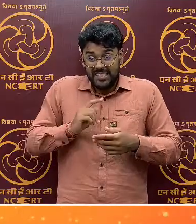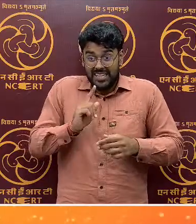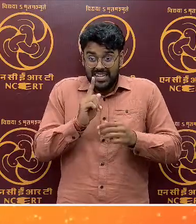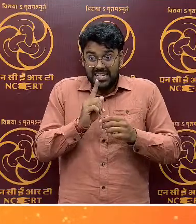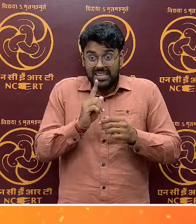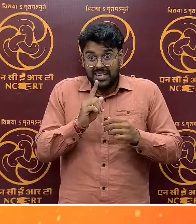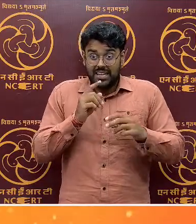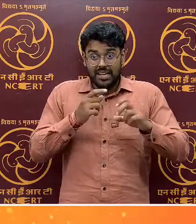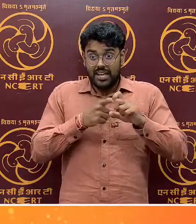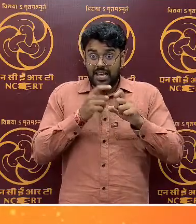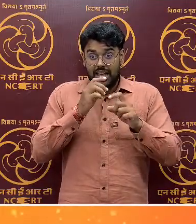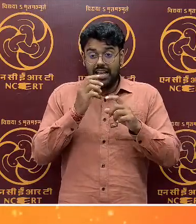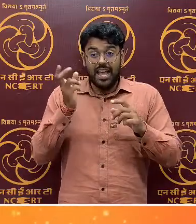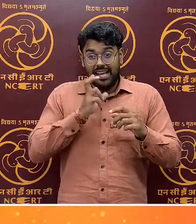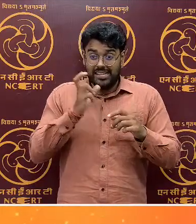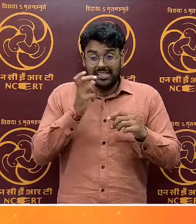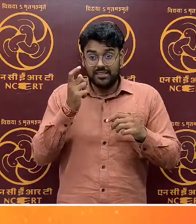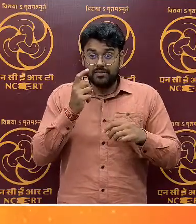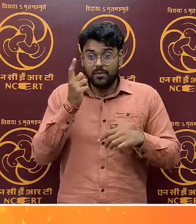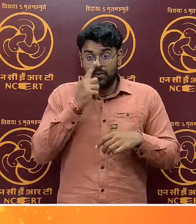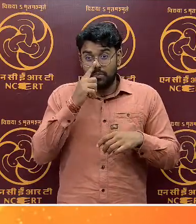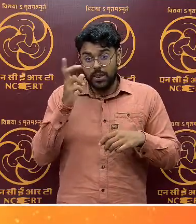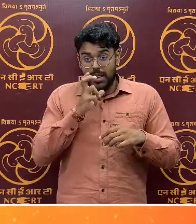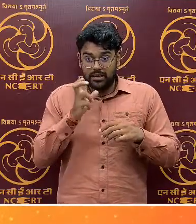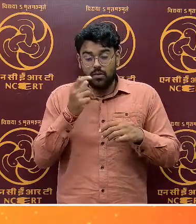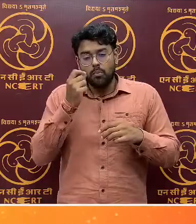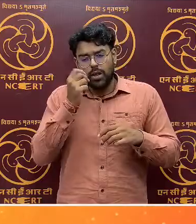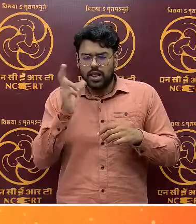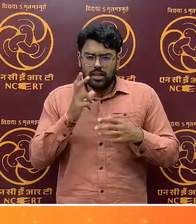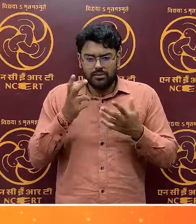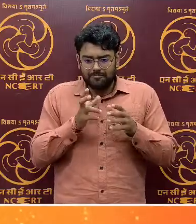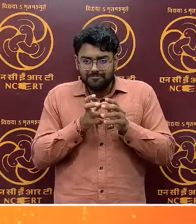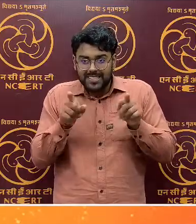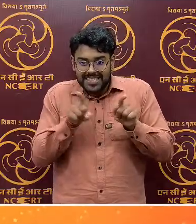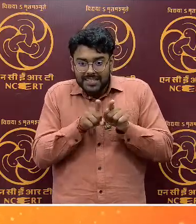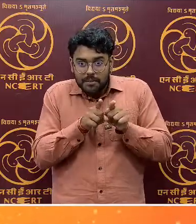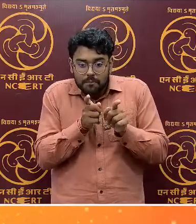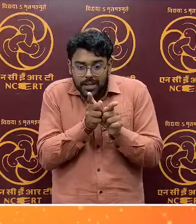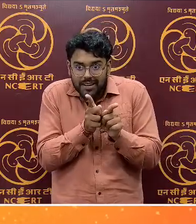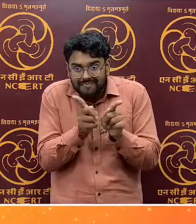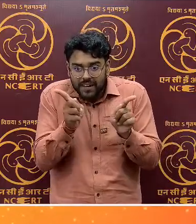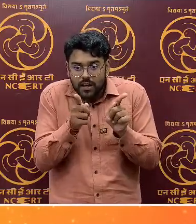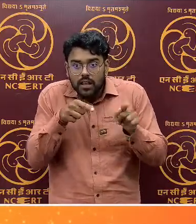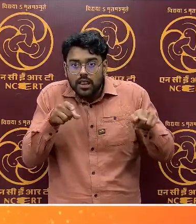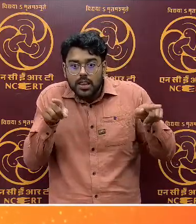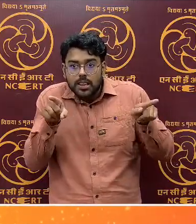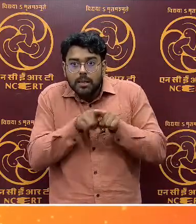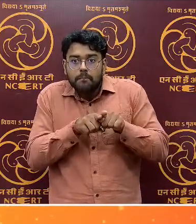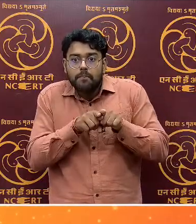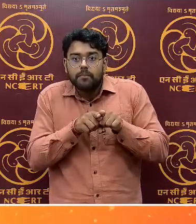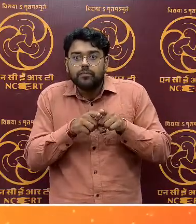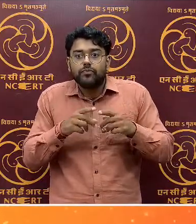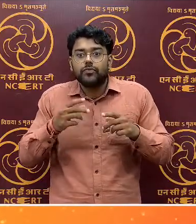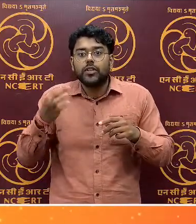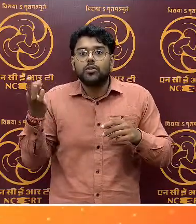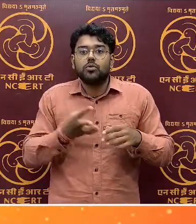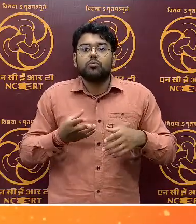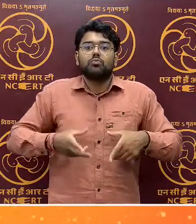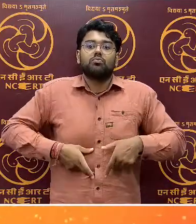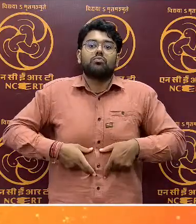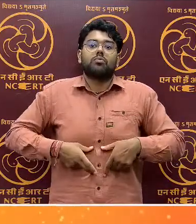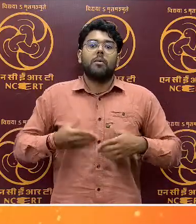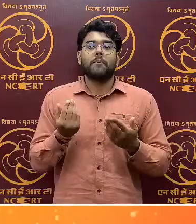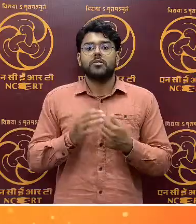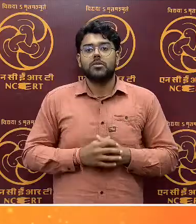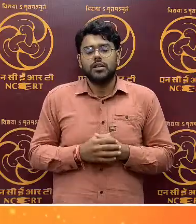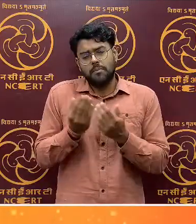got fertilized, it exactly divided into 2 copies like this. Okay. Now each copy will grow into a new individual. Right.